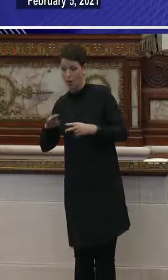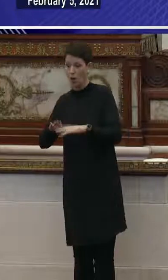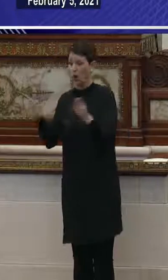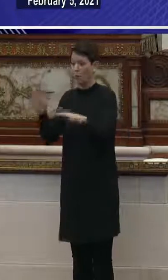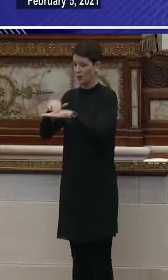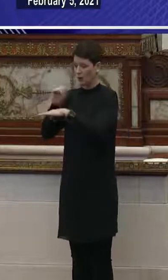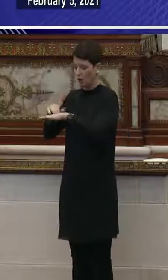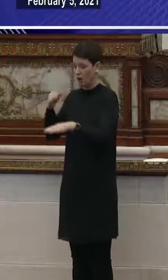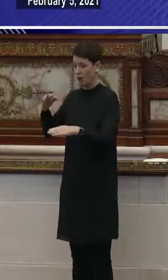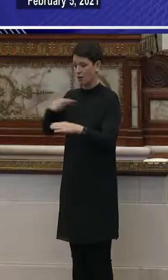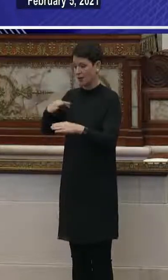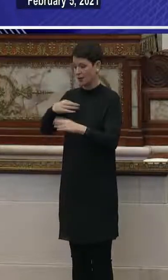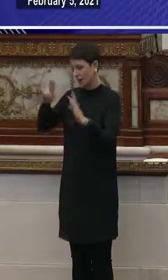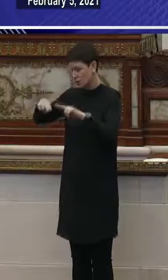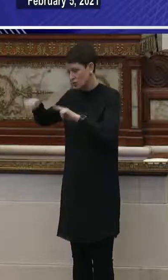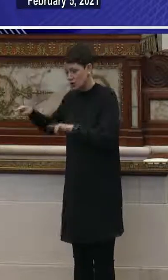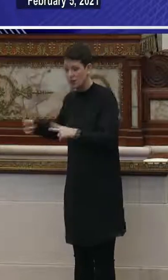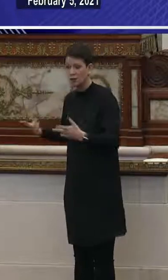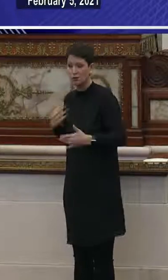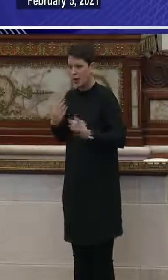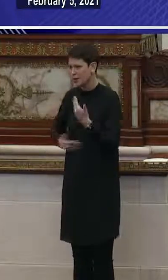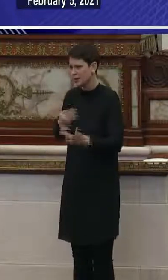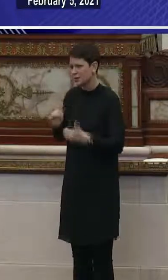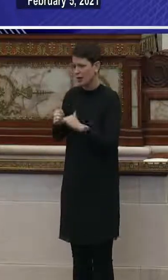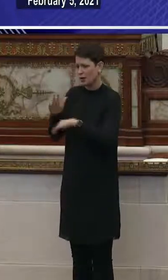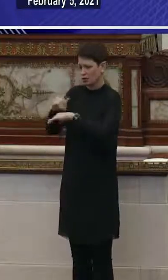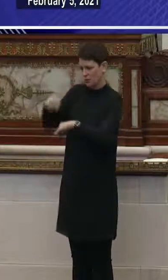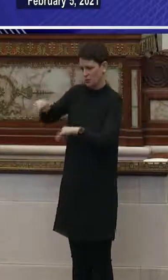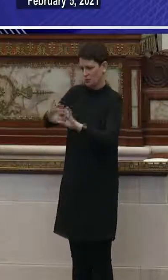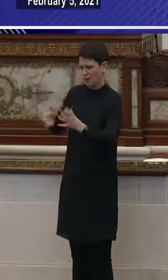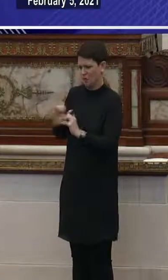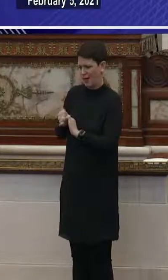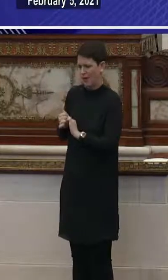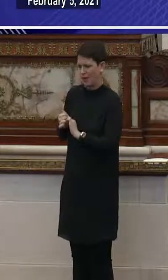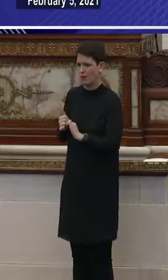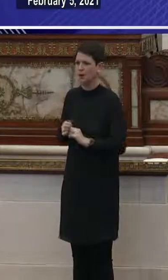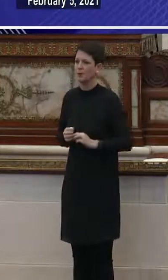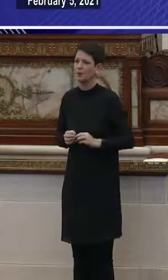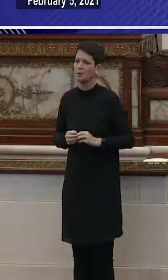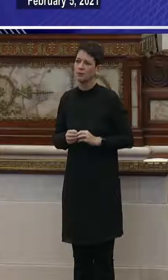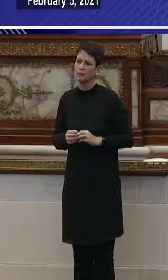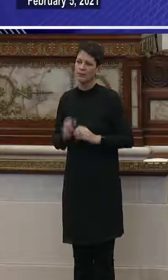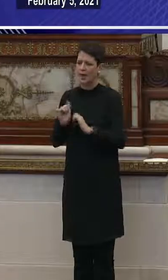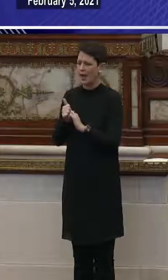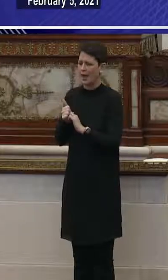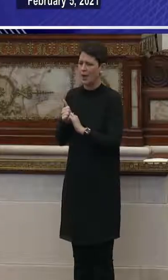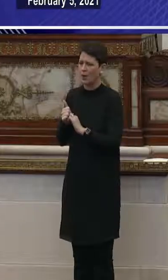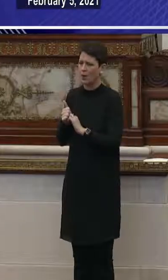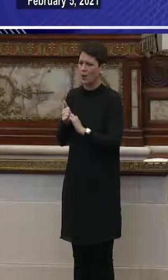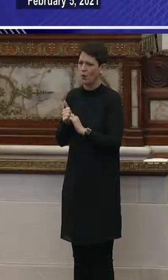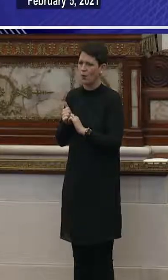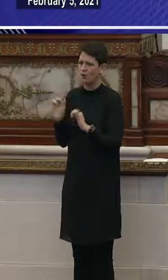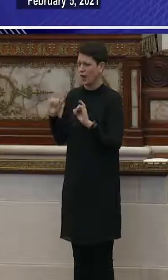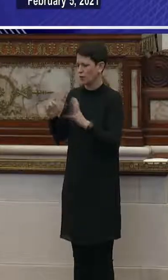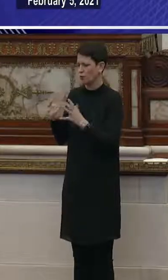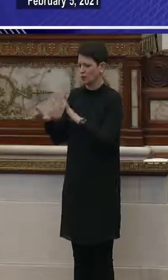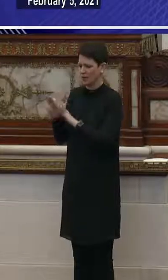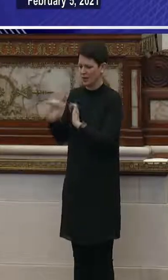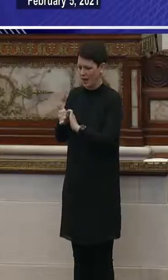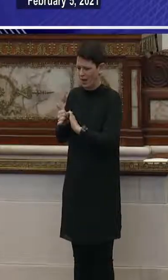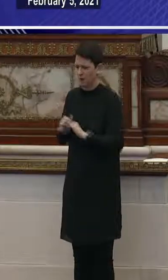or application process? And how was that group brought